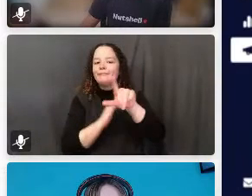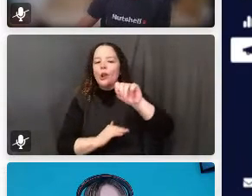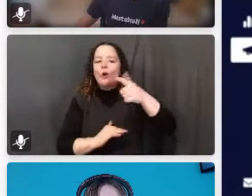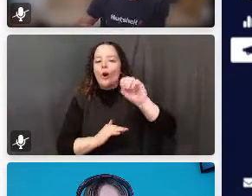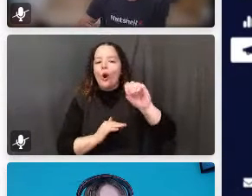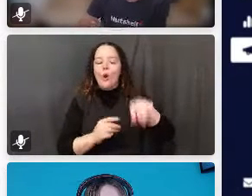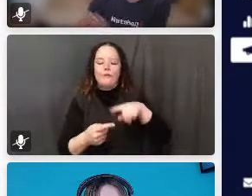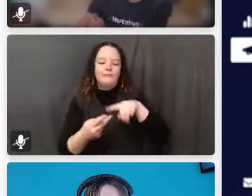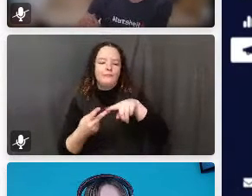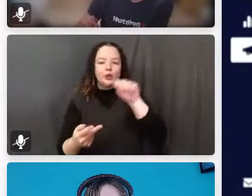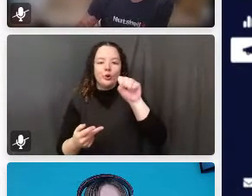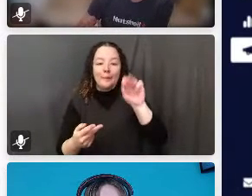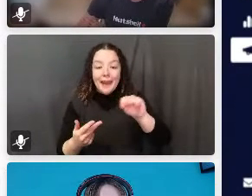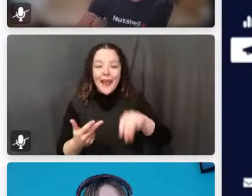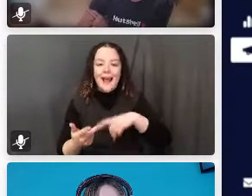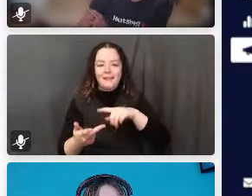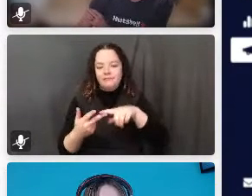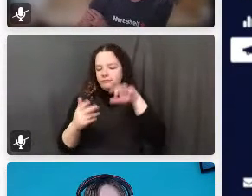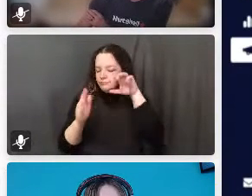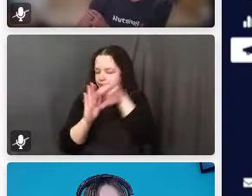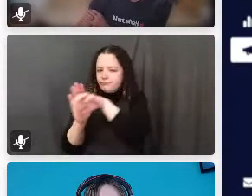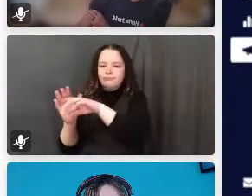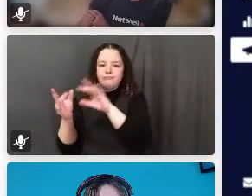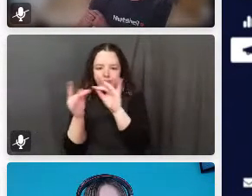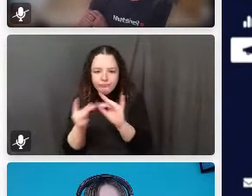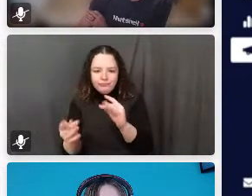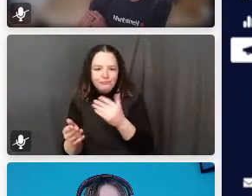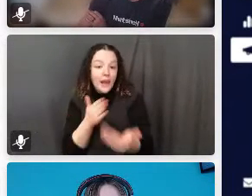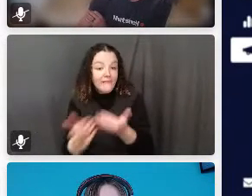any images, and any text content that you create.